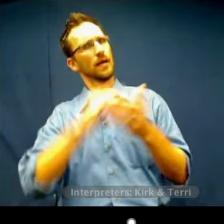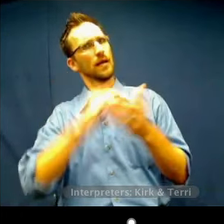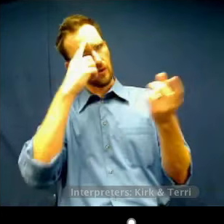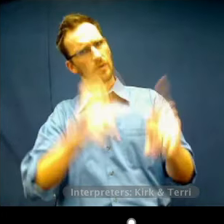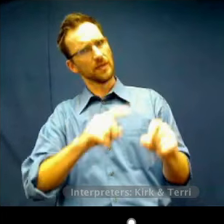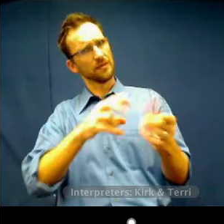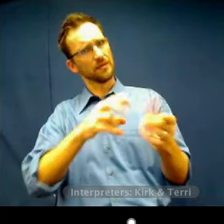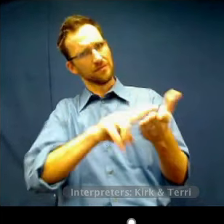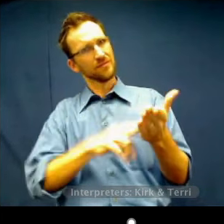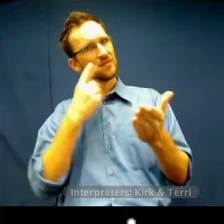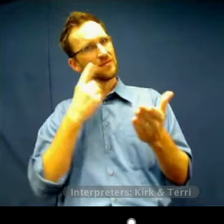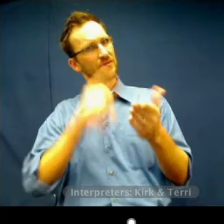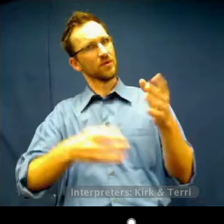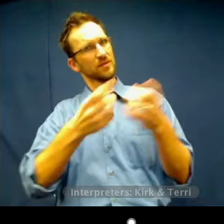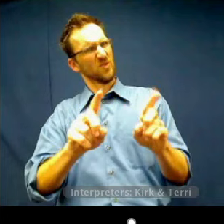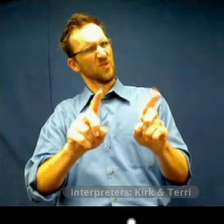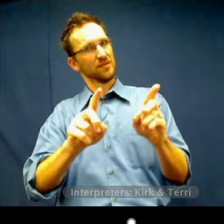to interpret the criminal case.